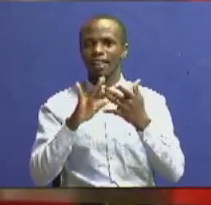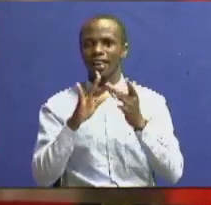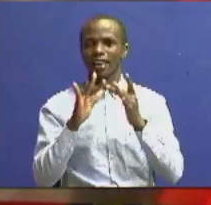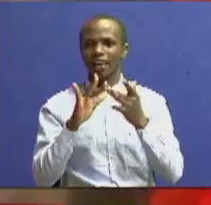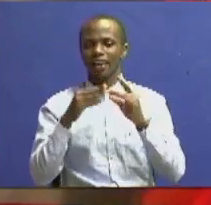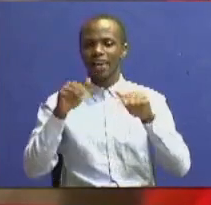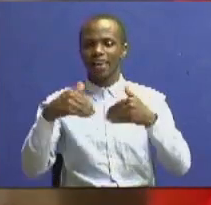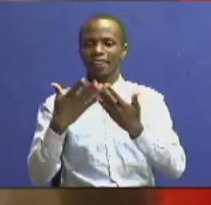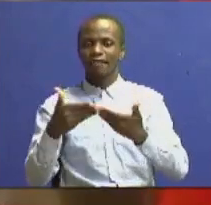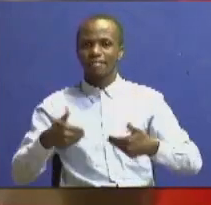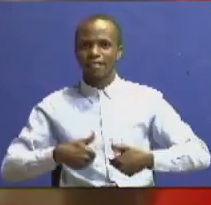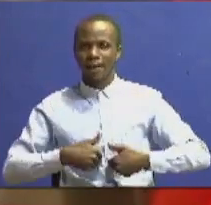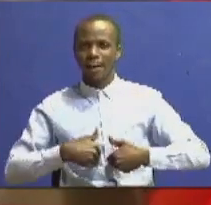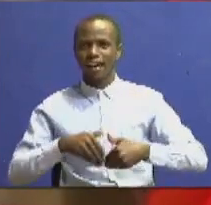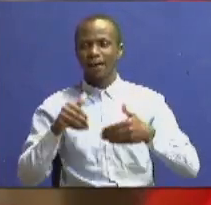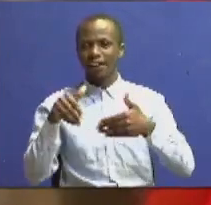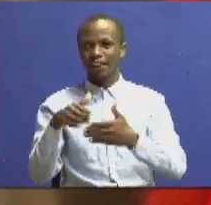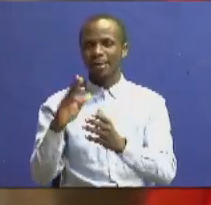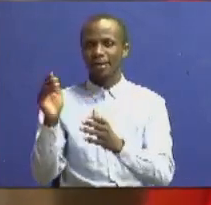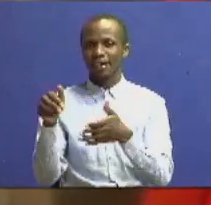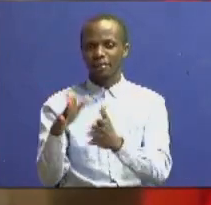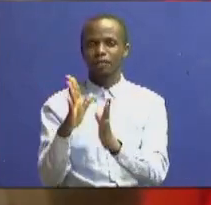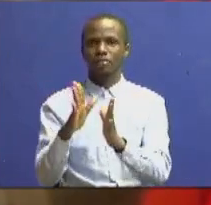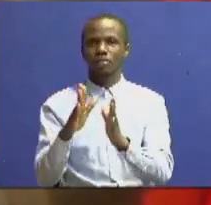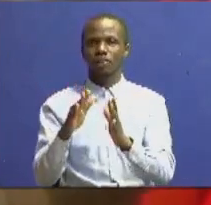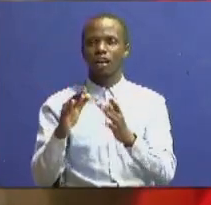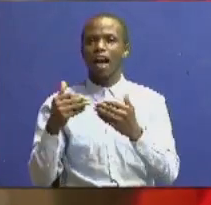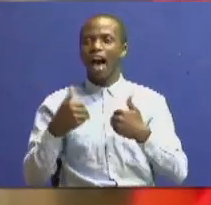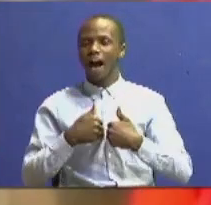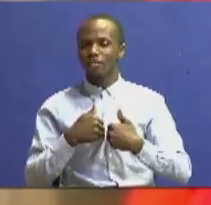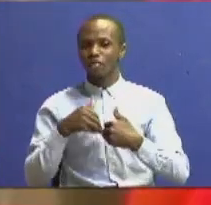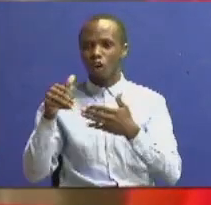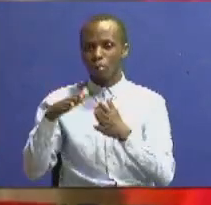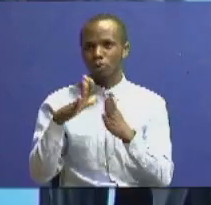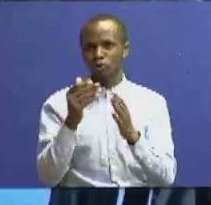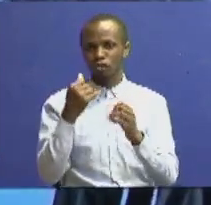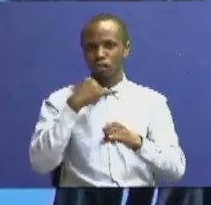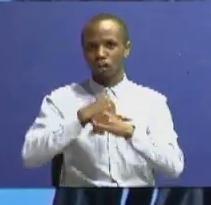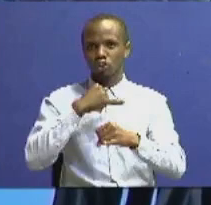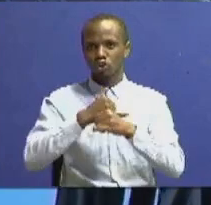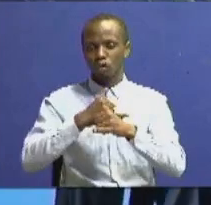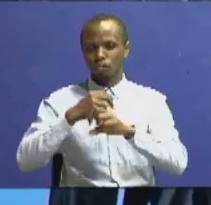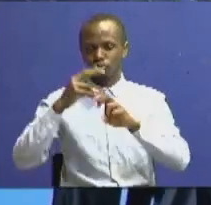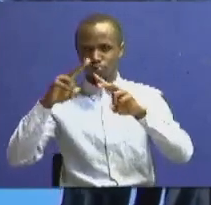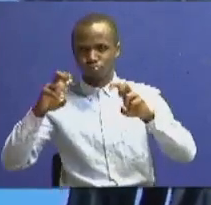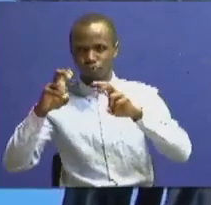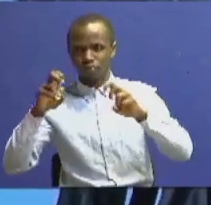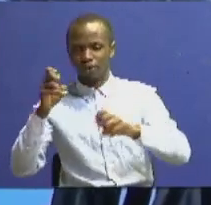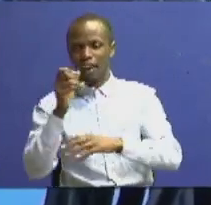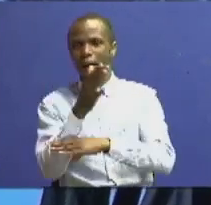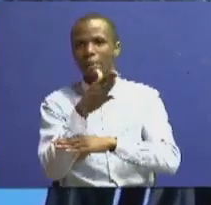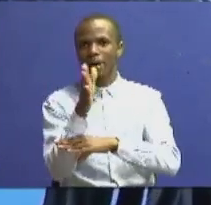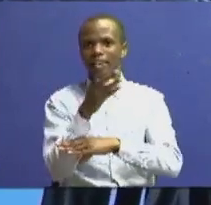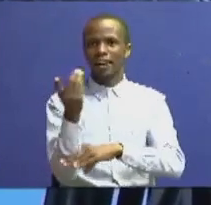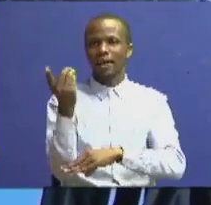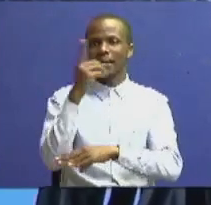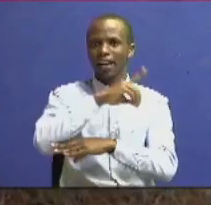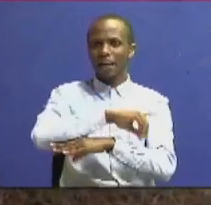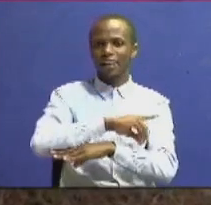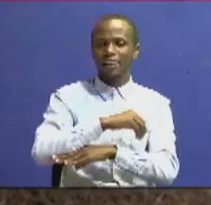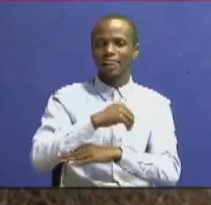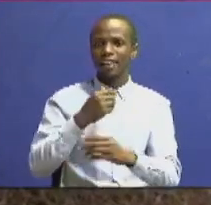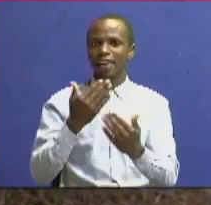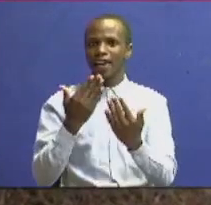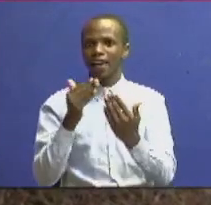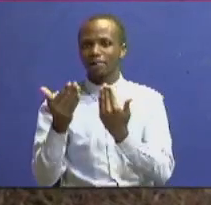young Kenyans the opportunity to explore online job opportunities. He spoke on Friday during the Madaraka Day SMEs Cooperatives Trade